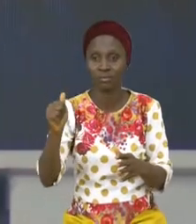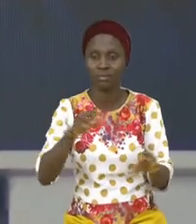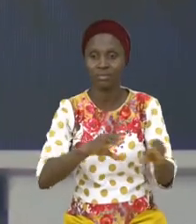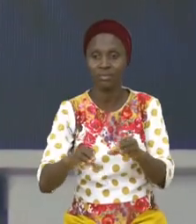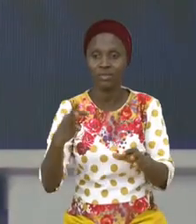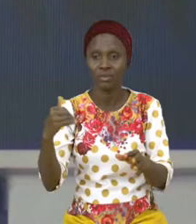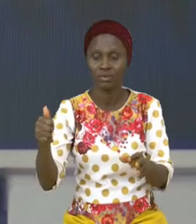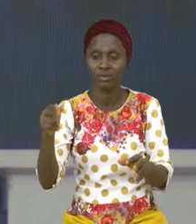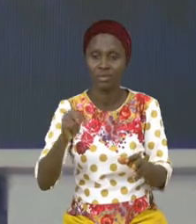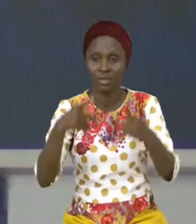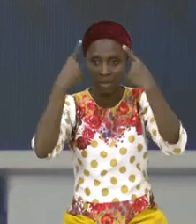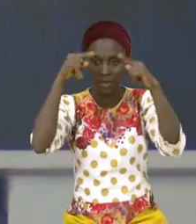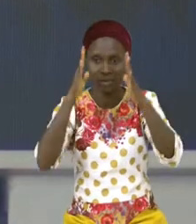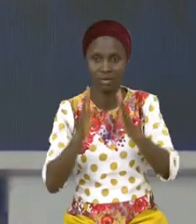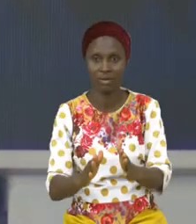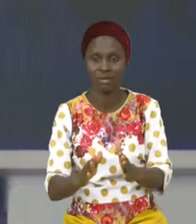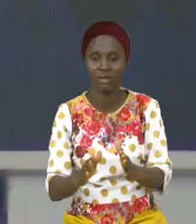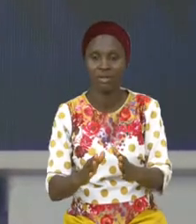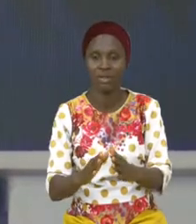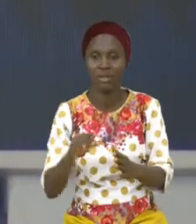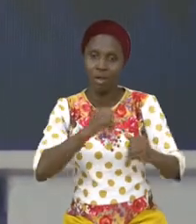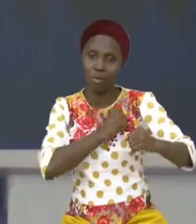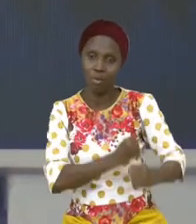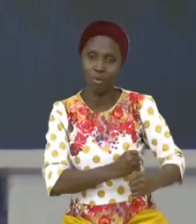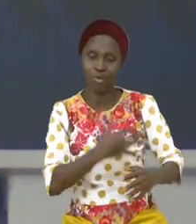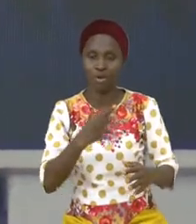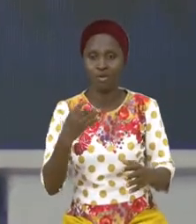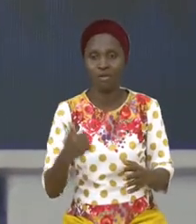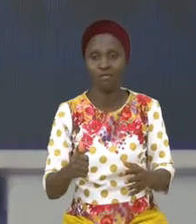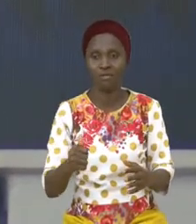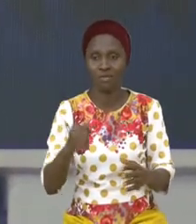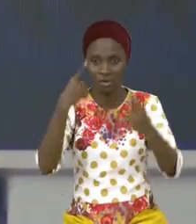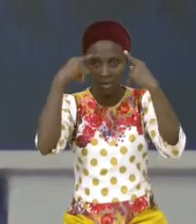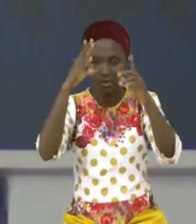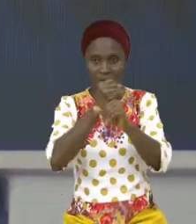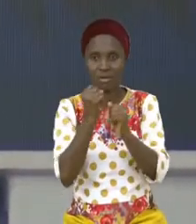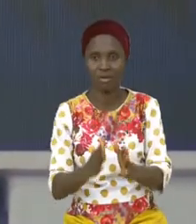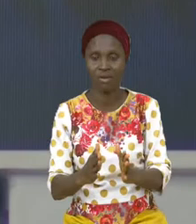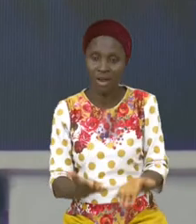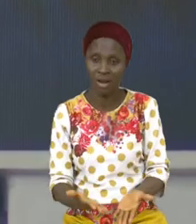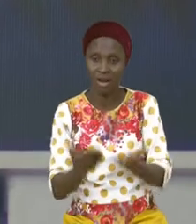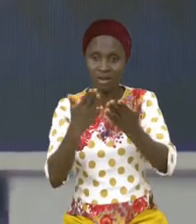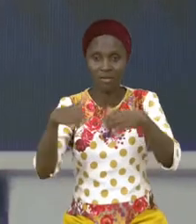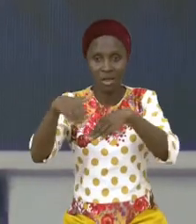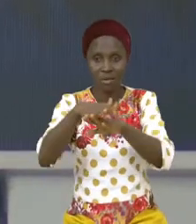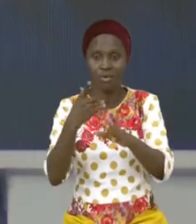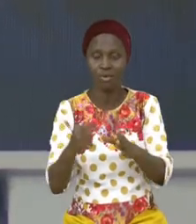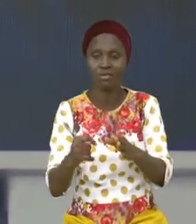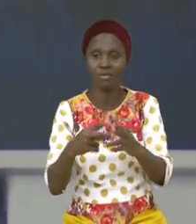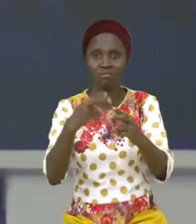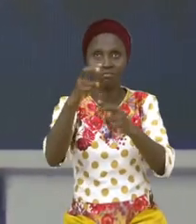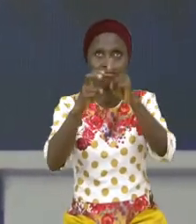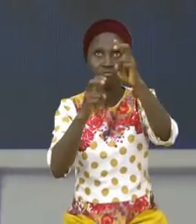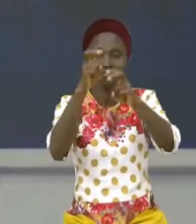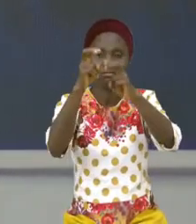gods of ego getter leach above the ladder and give us